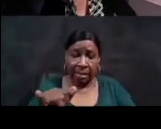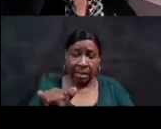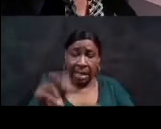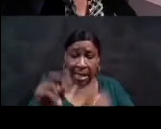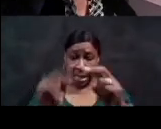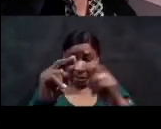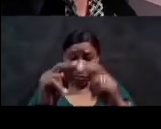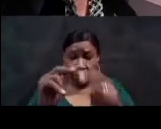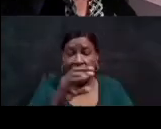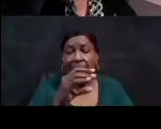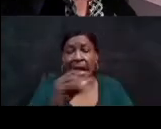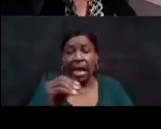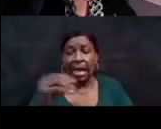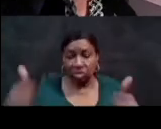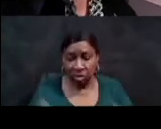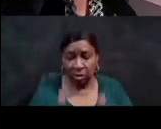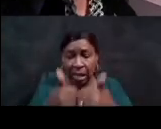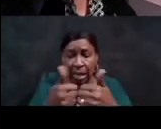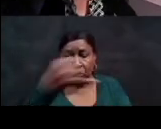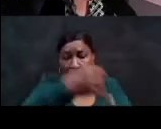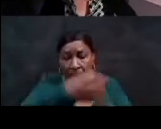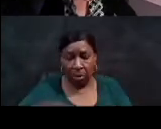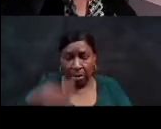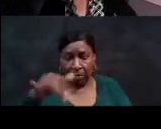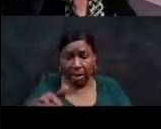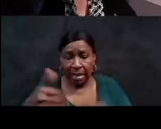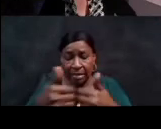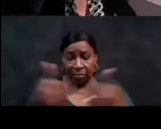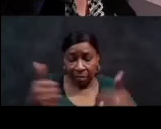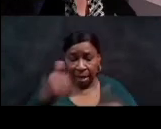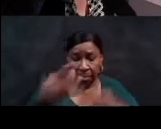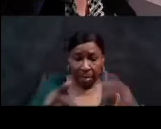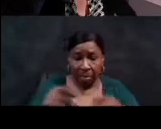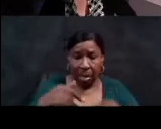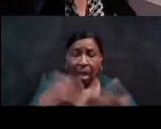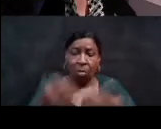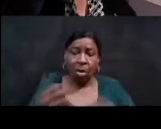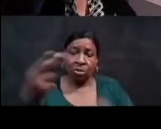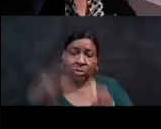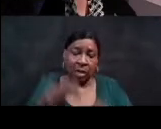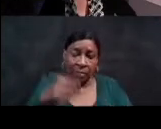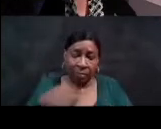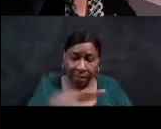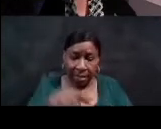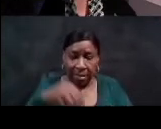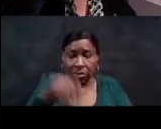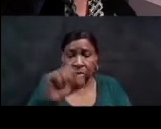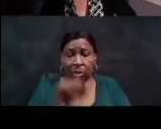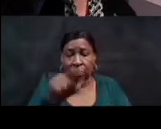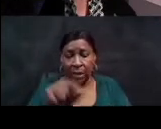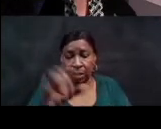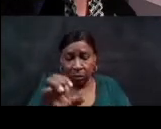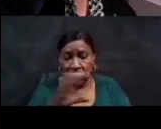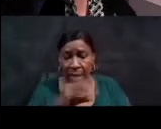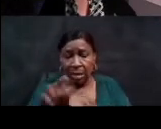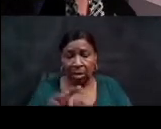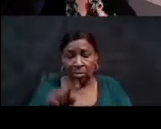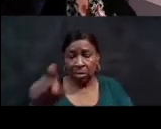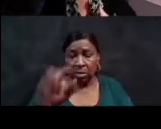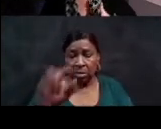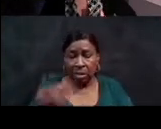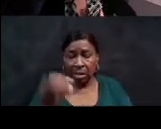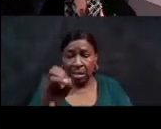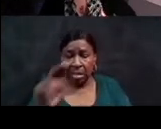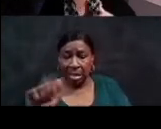challenging the borders that divide people. And so I want to join them in the work that they're doing, and also Jenna in saying that I think